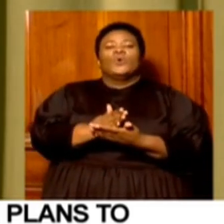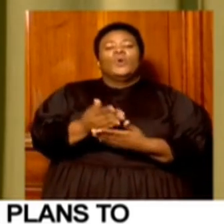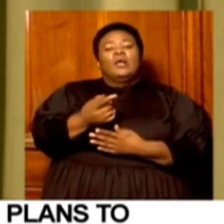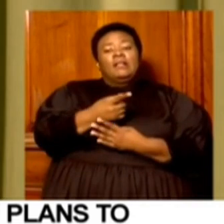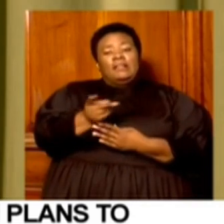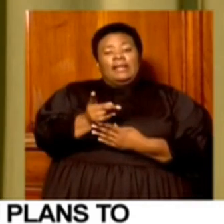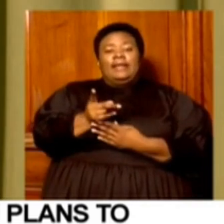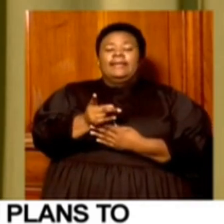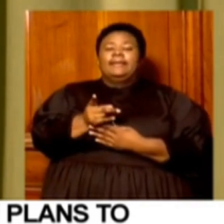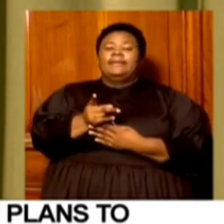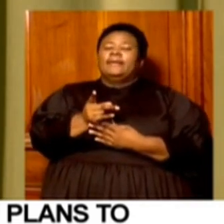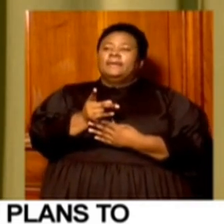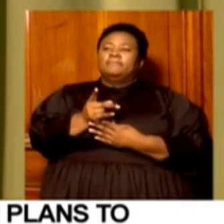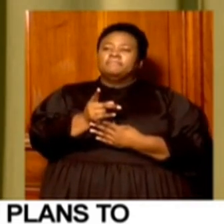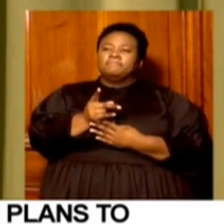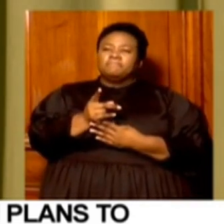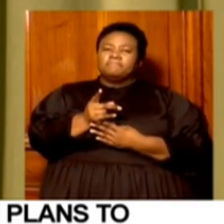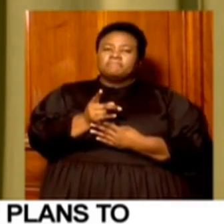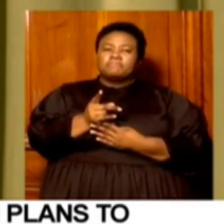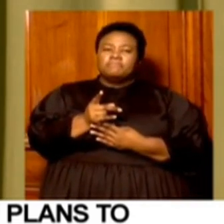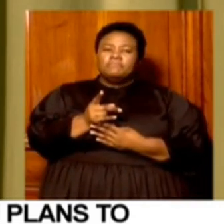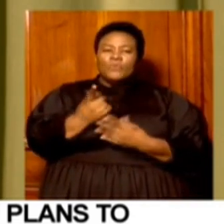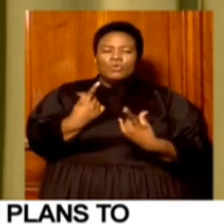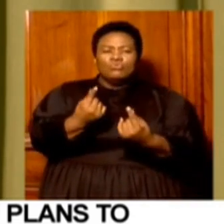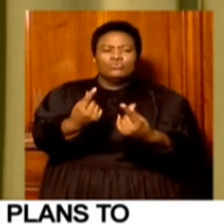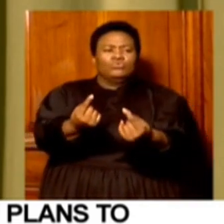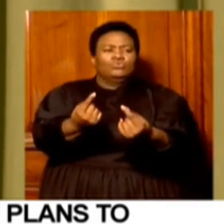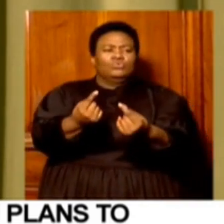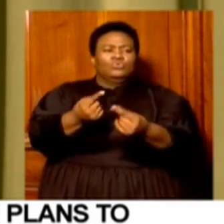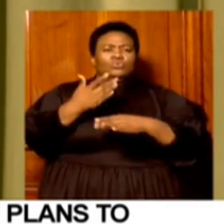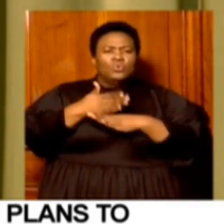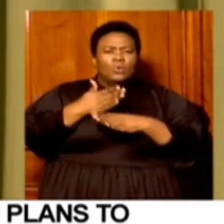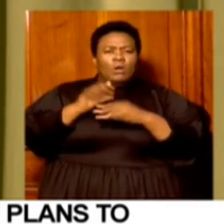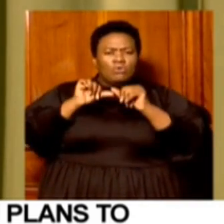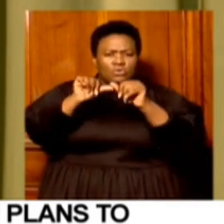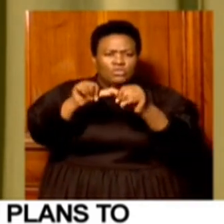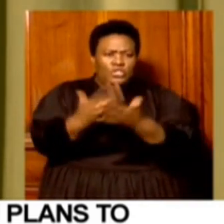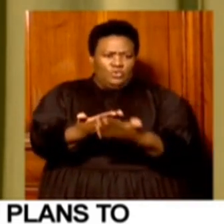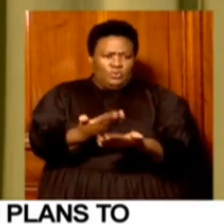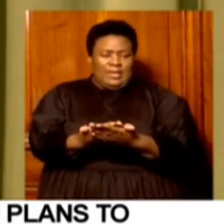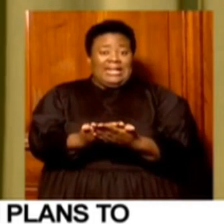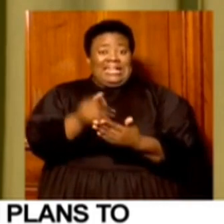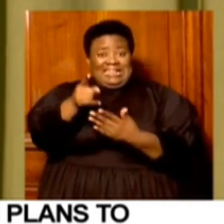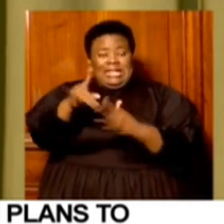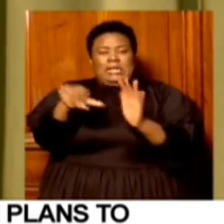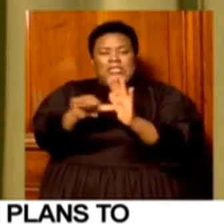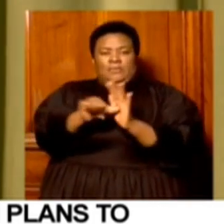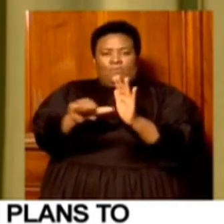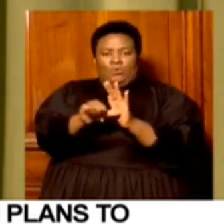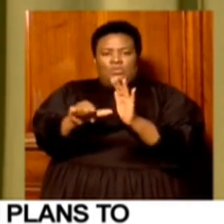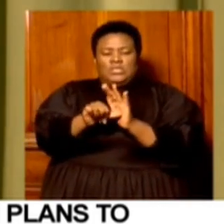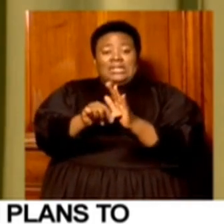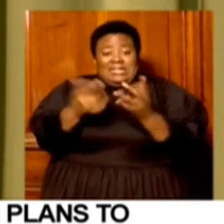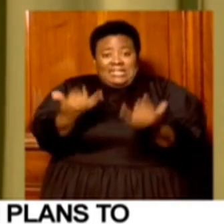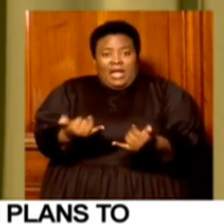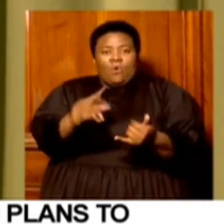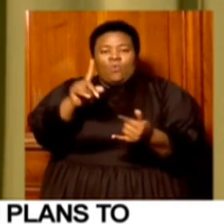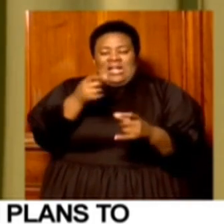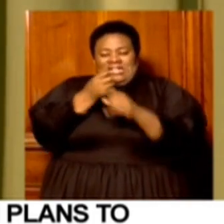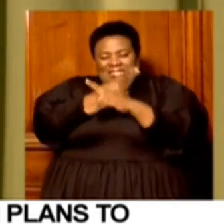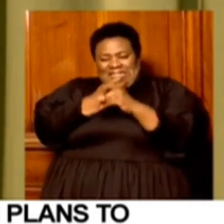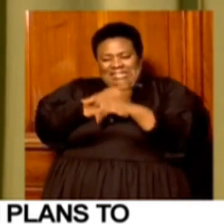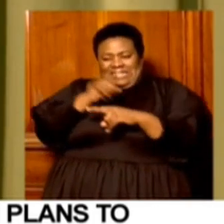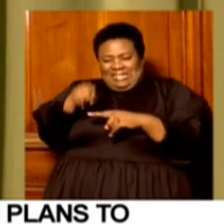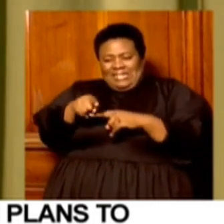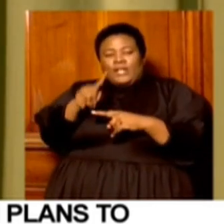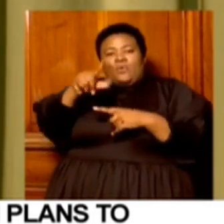of maintaining the product that it owns. And that is now the commodity, which is the taxi itself. You must